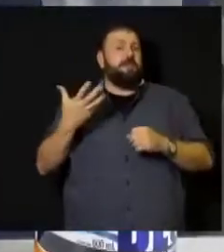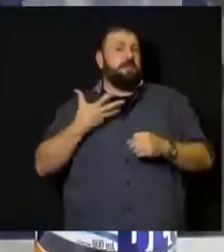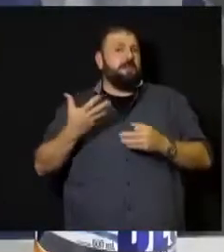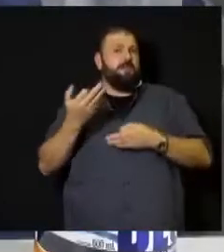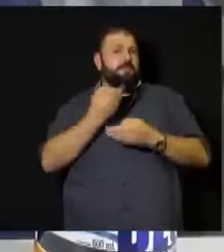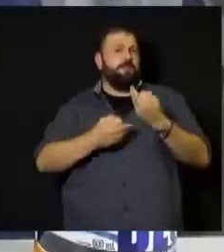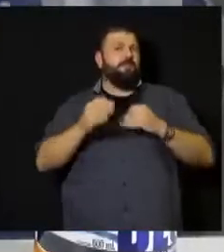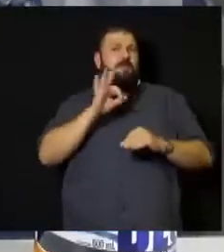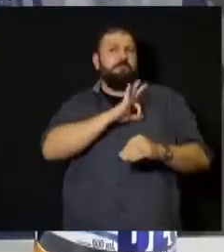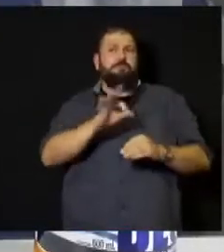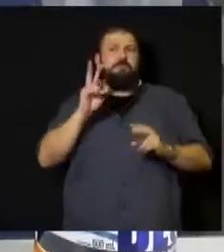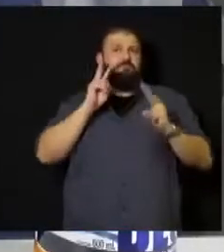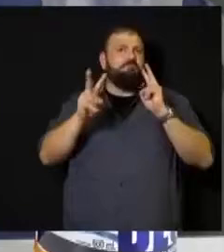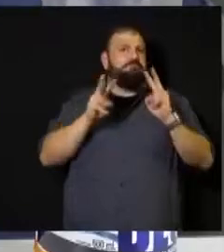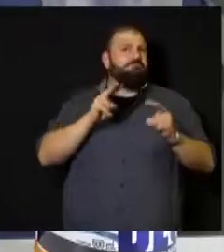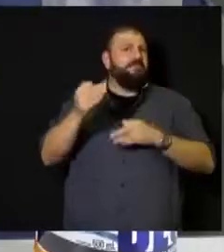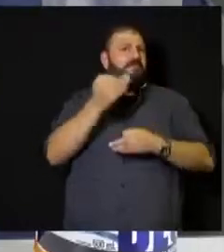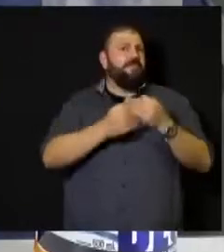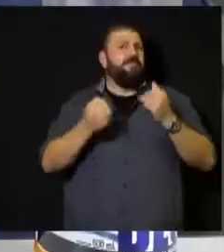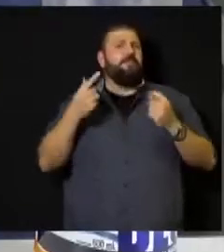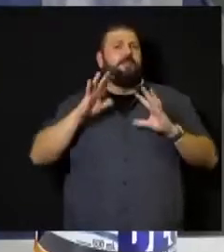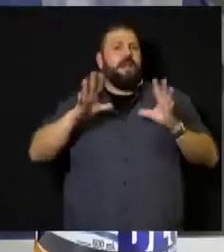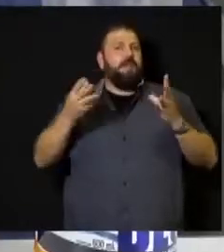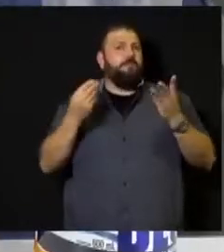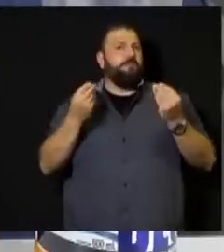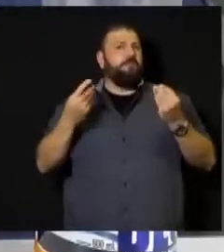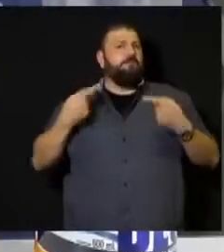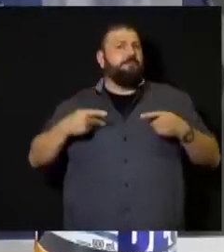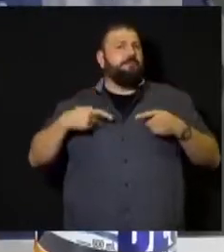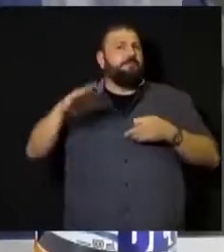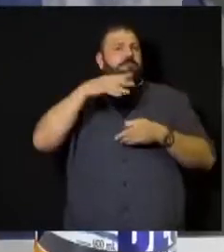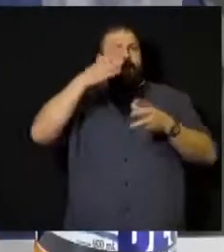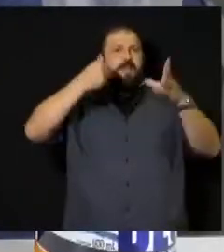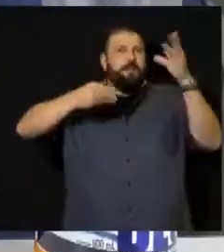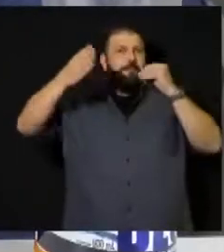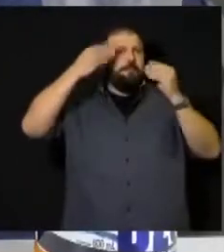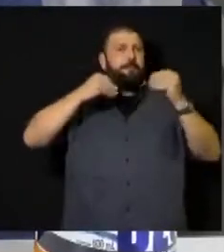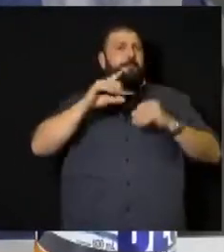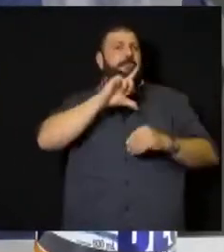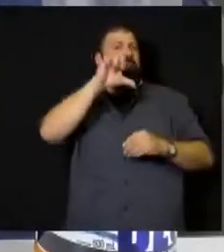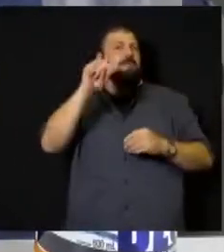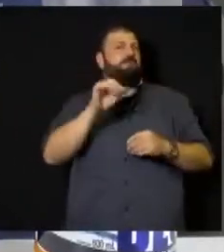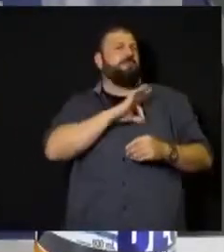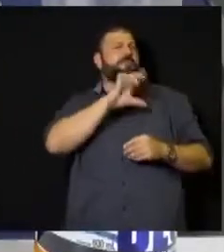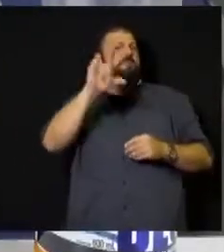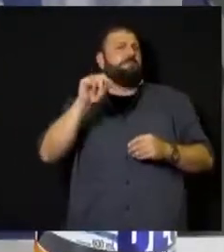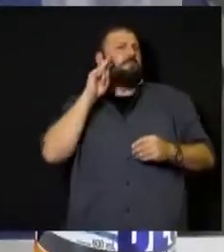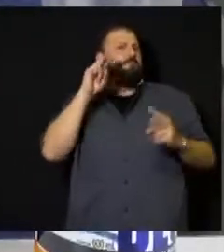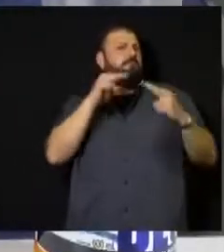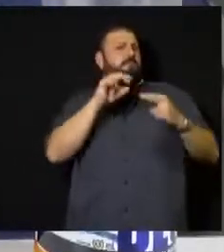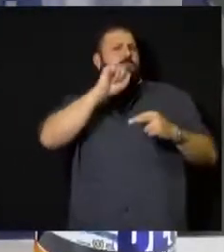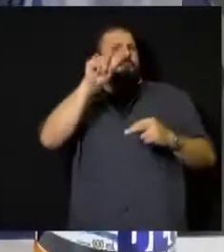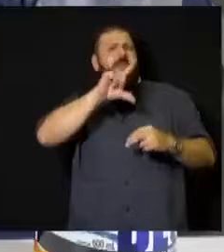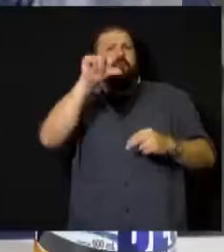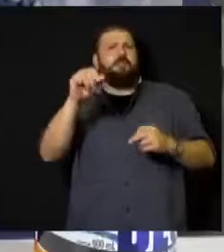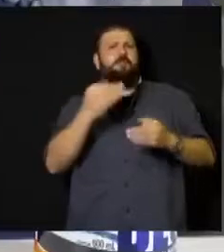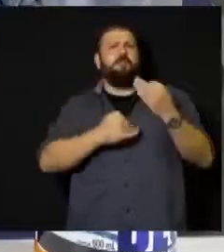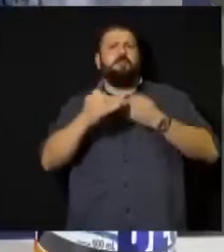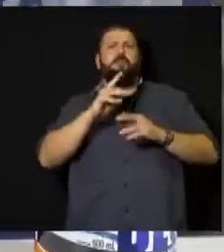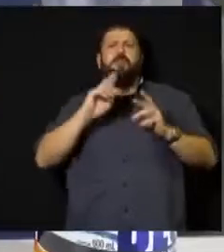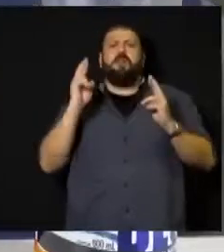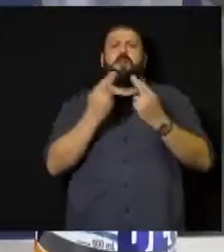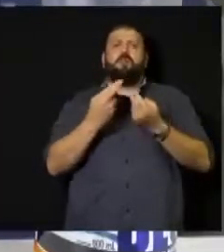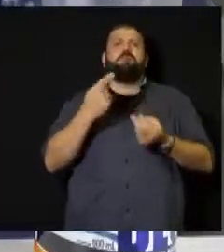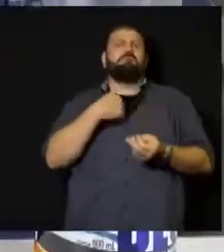we saw the event, we listened to the presentation, but many of the learnings sometimes came after the meeting when we say, I'm going